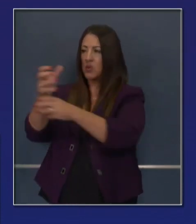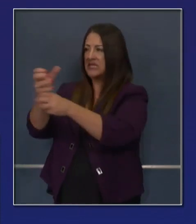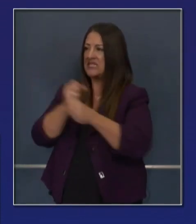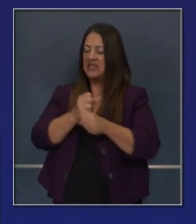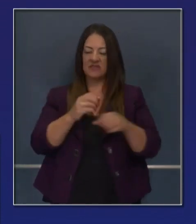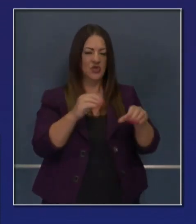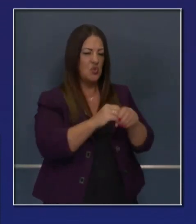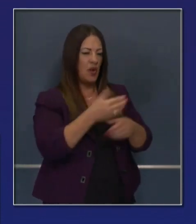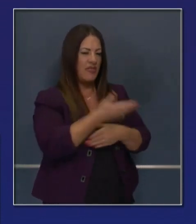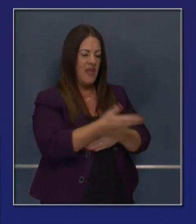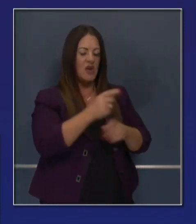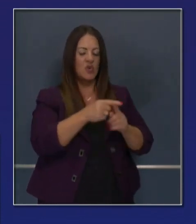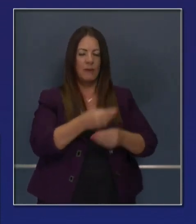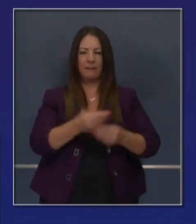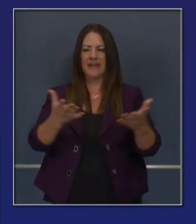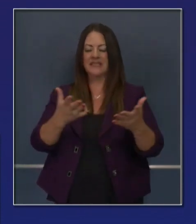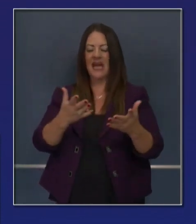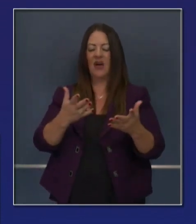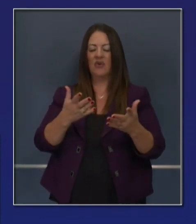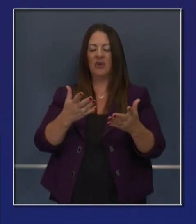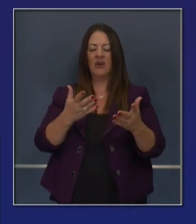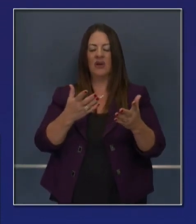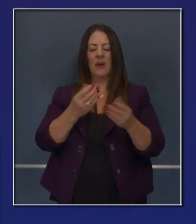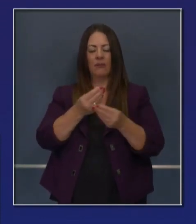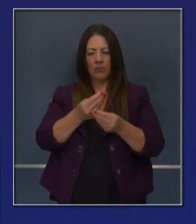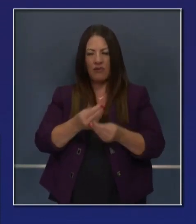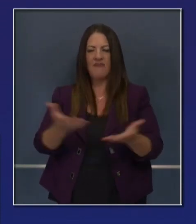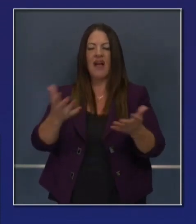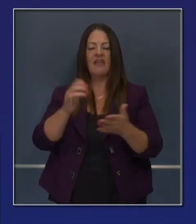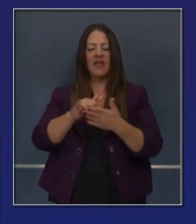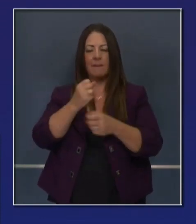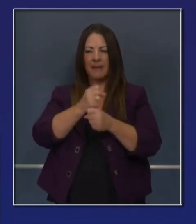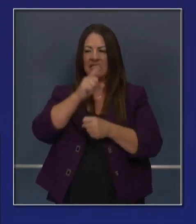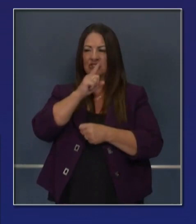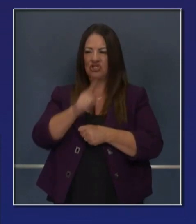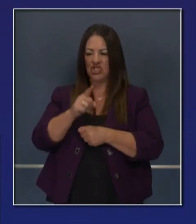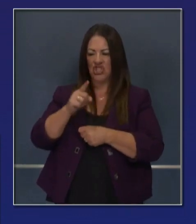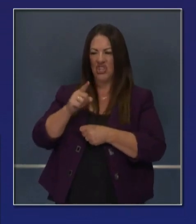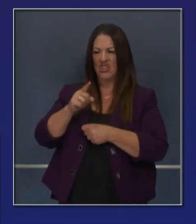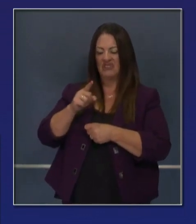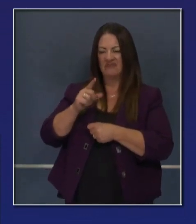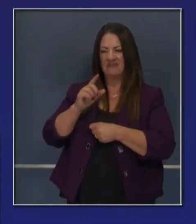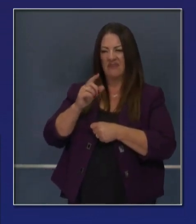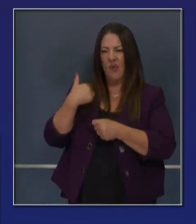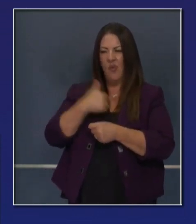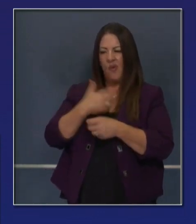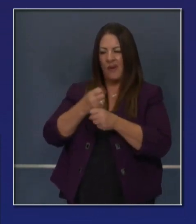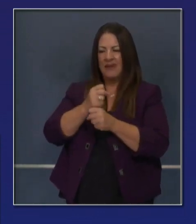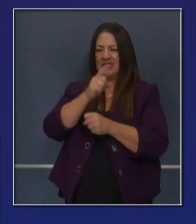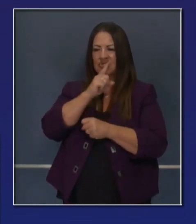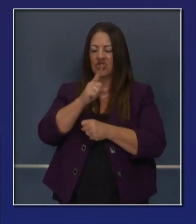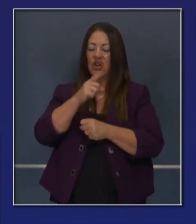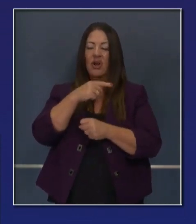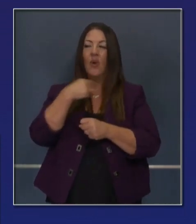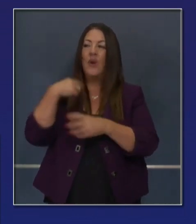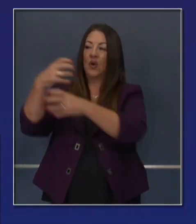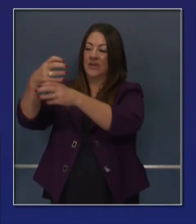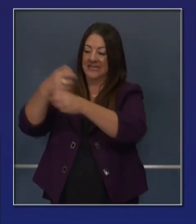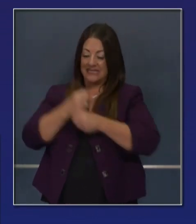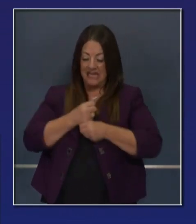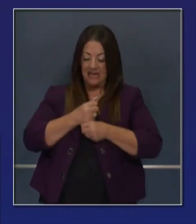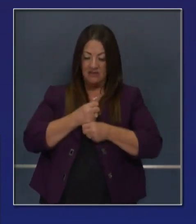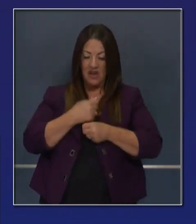the protocols related to the vaccines, to make sure that they're safely distributed, that they're